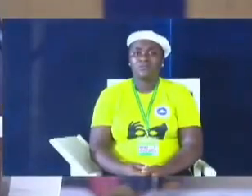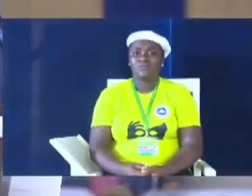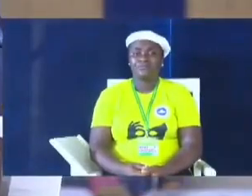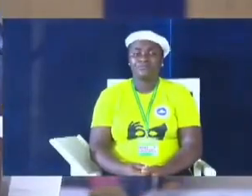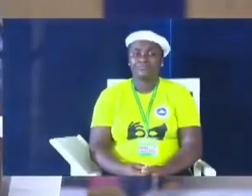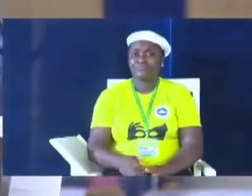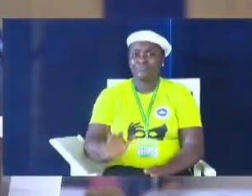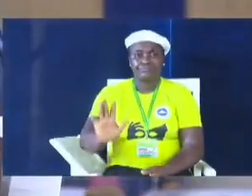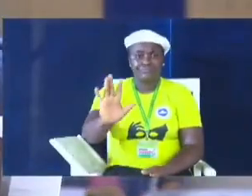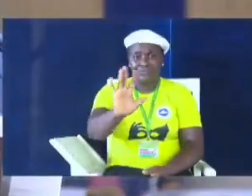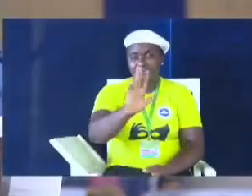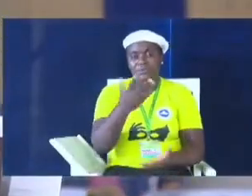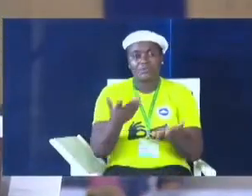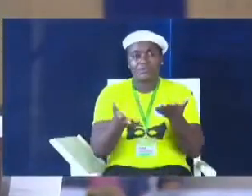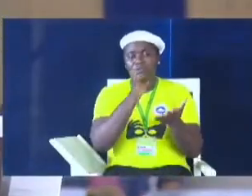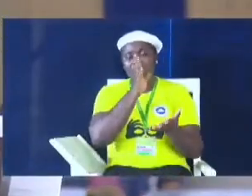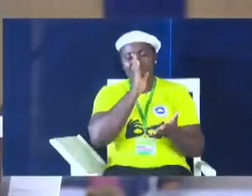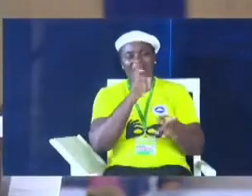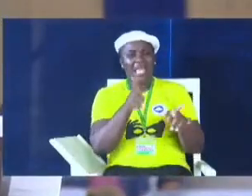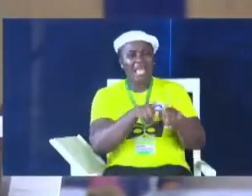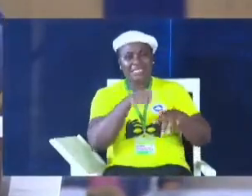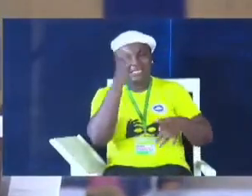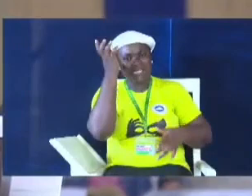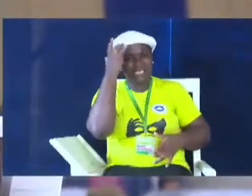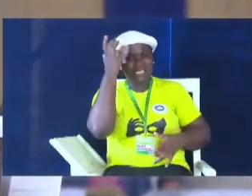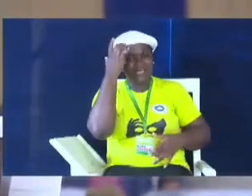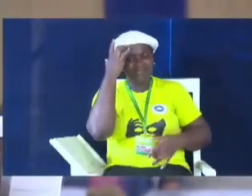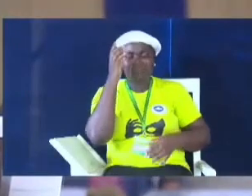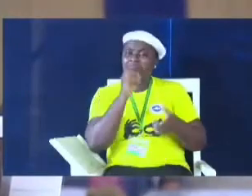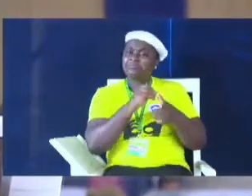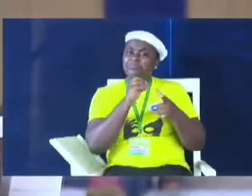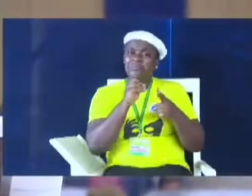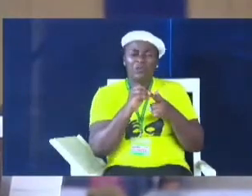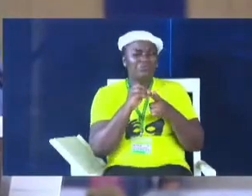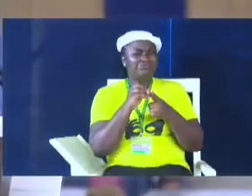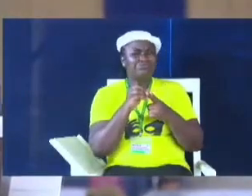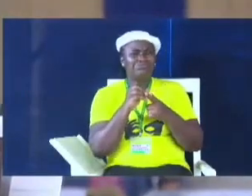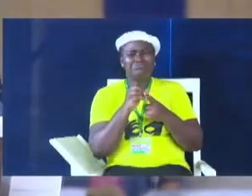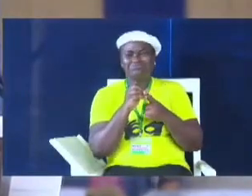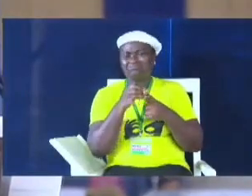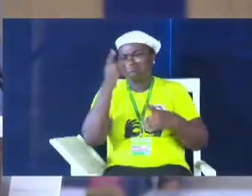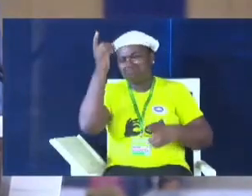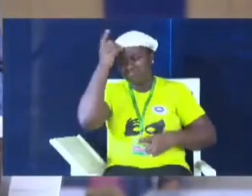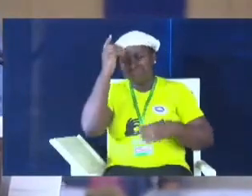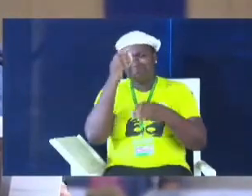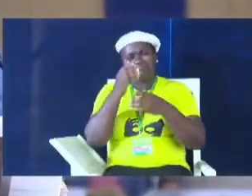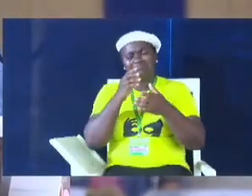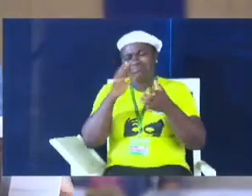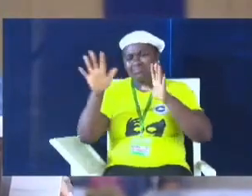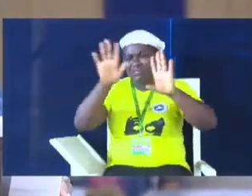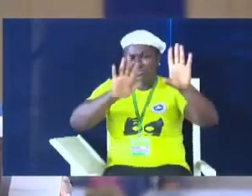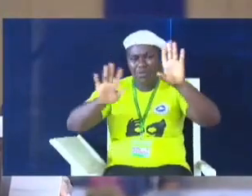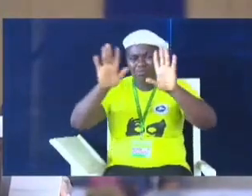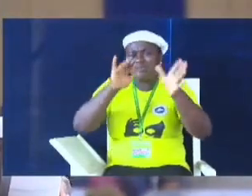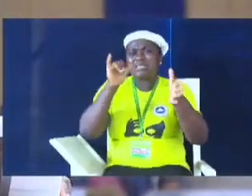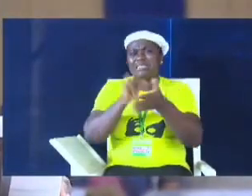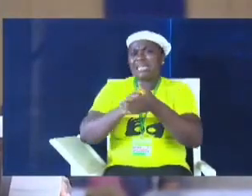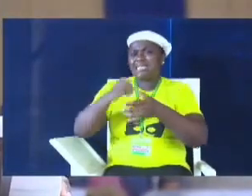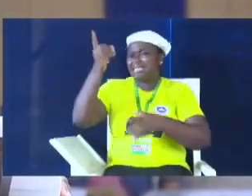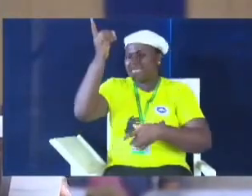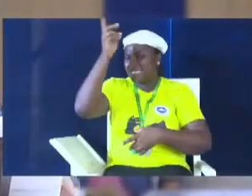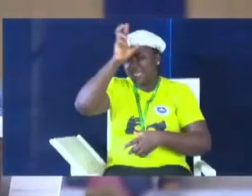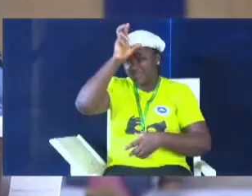Yours may be as a sickness or an affliction that the devil has put on